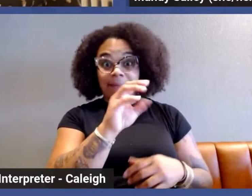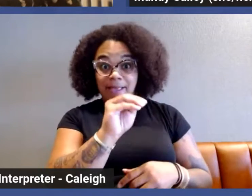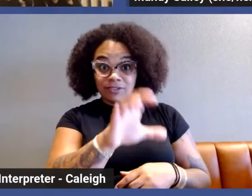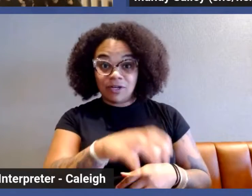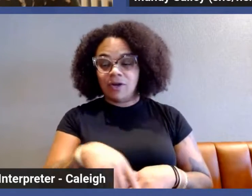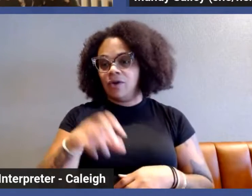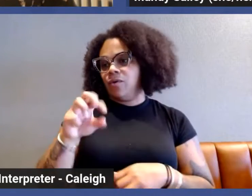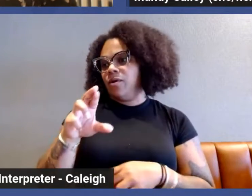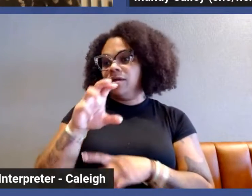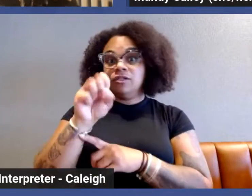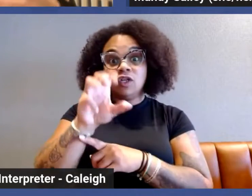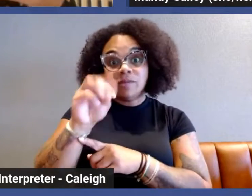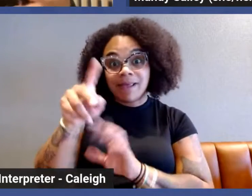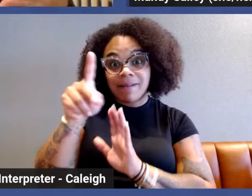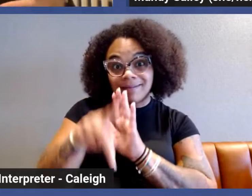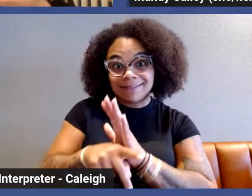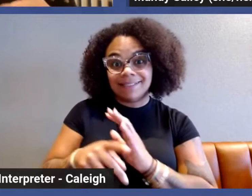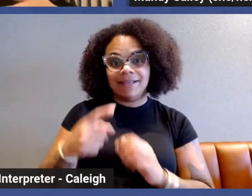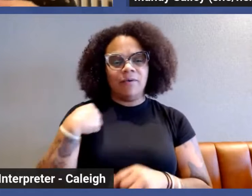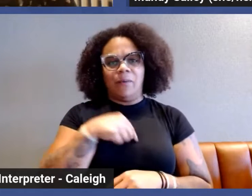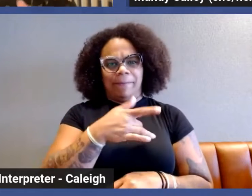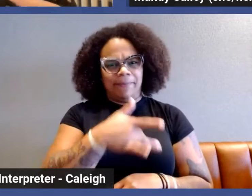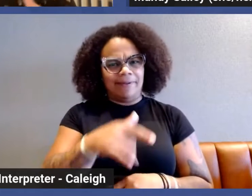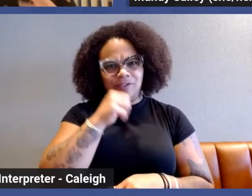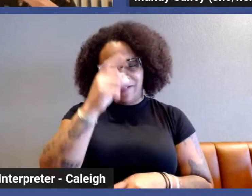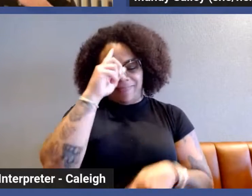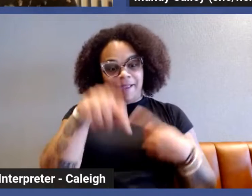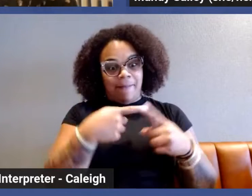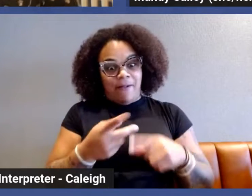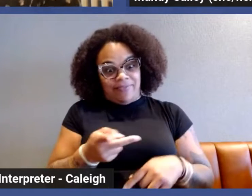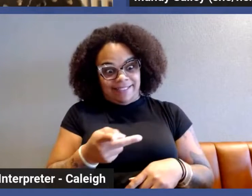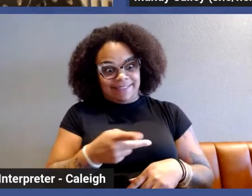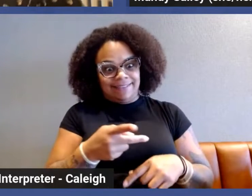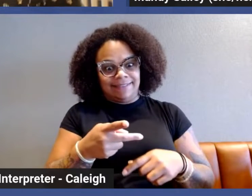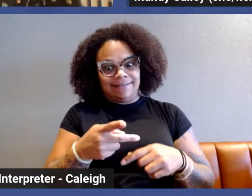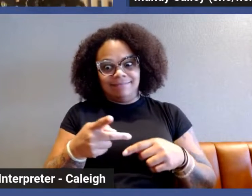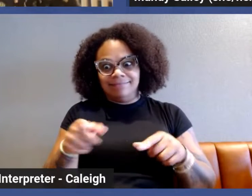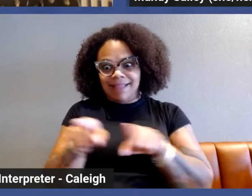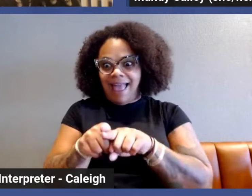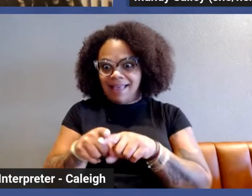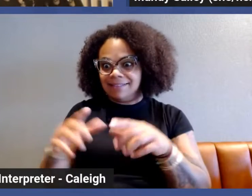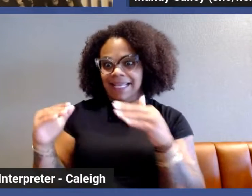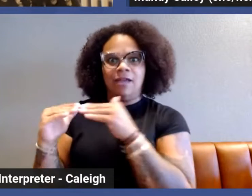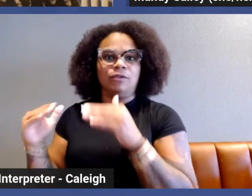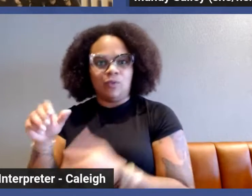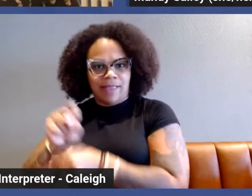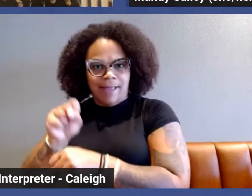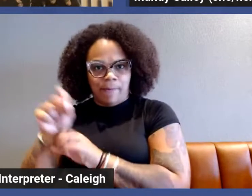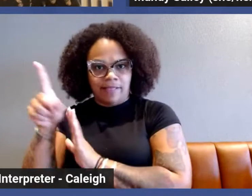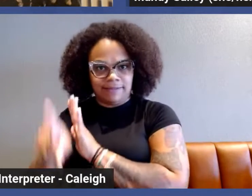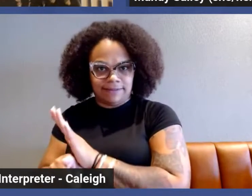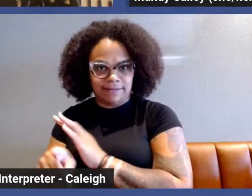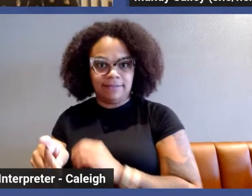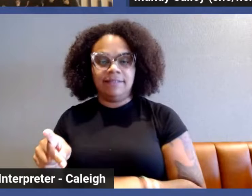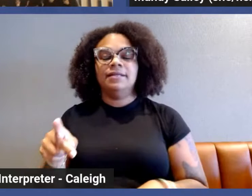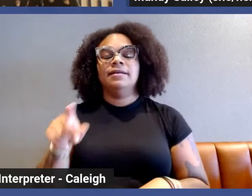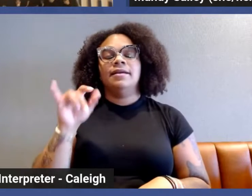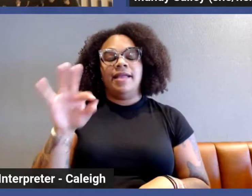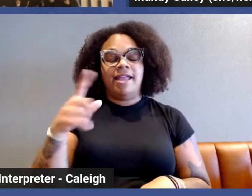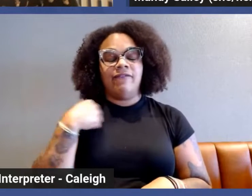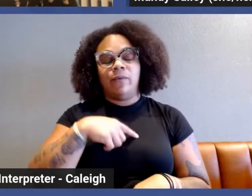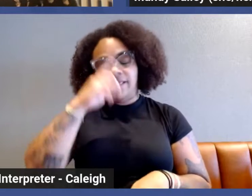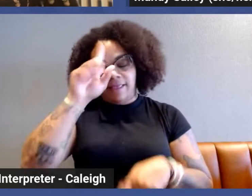media policy with this as labor policy. And I think if we frame it that way a little bit more, that